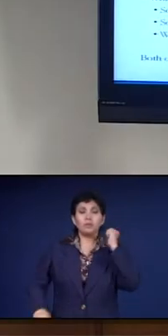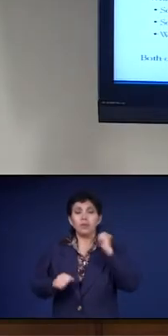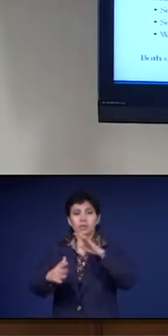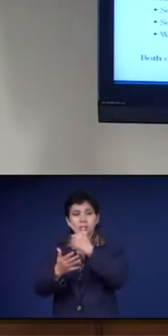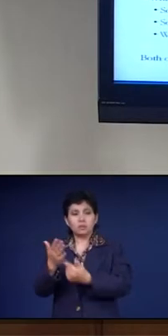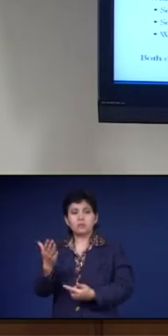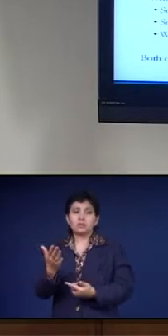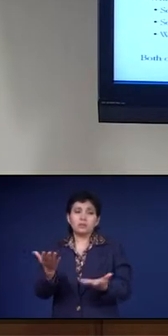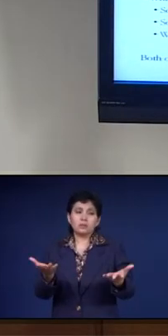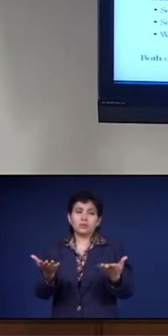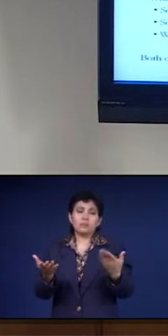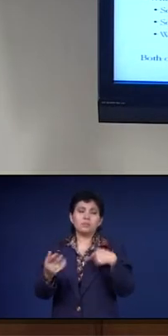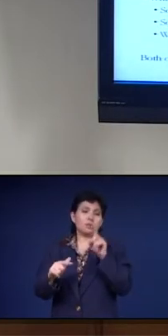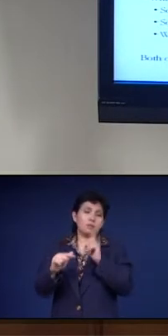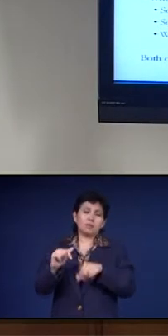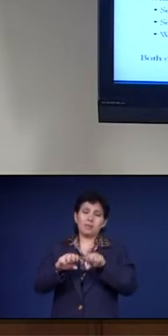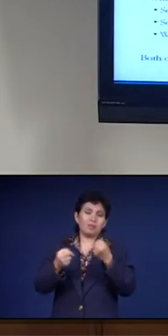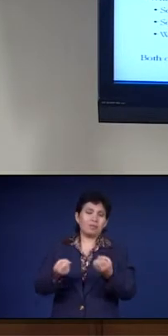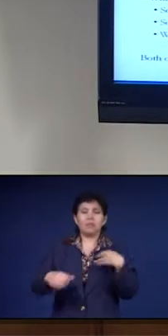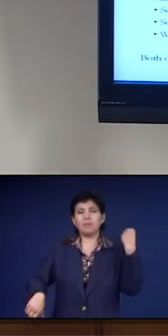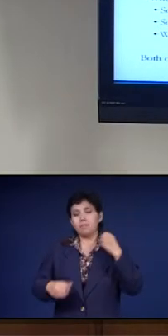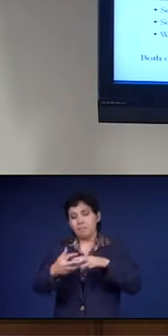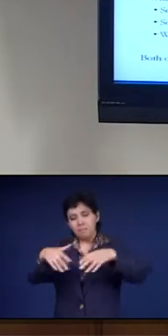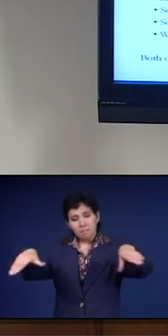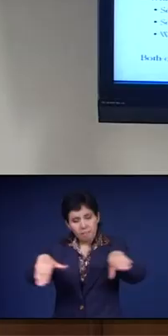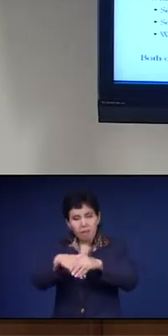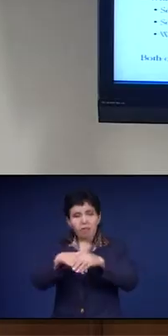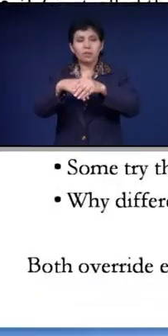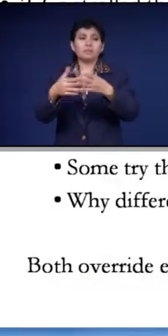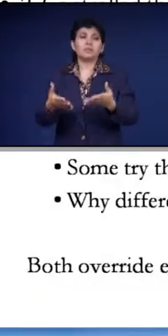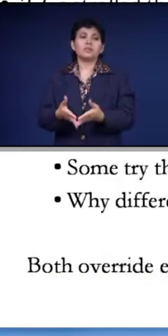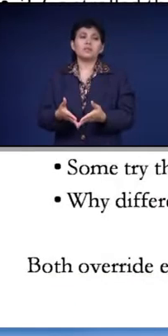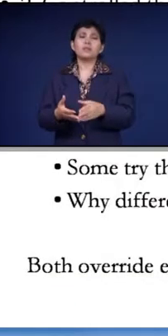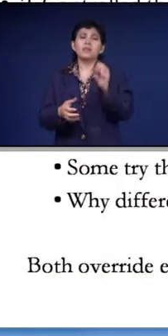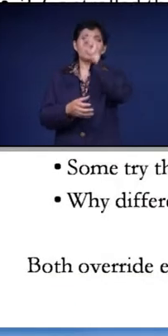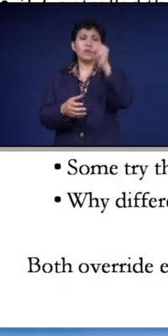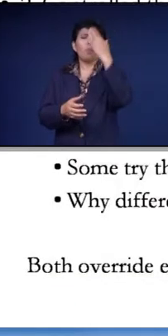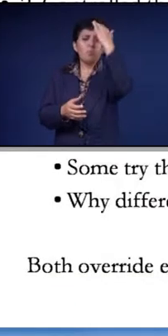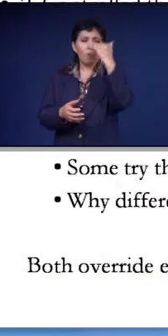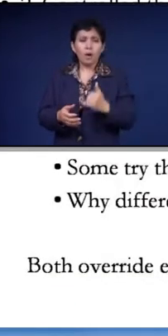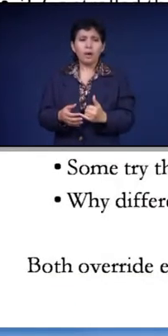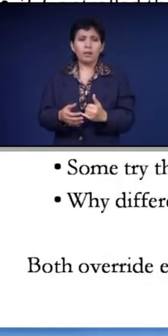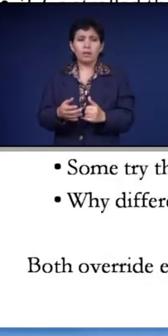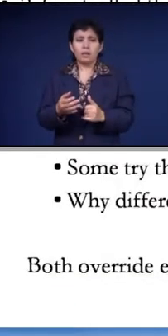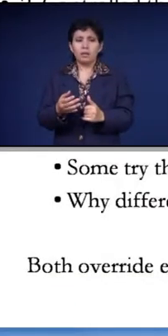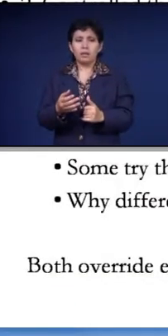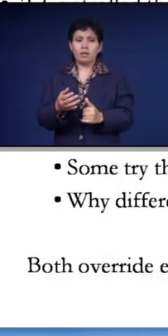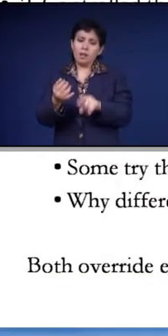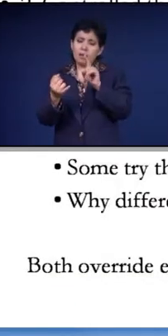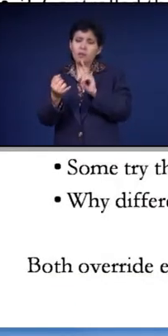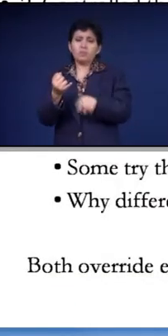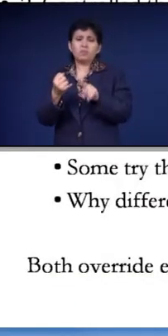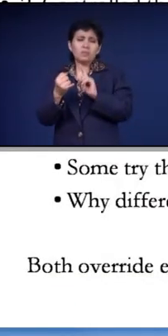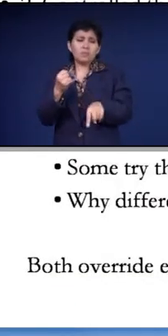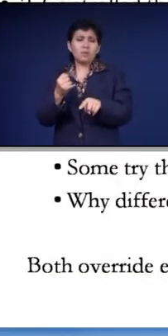but some people give up on their marriage, and some people try their best to save their marriage. So the question is that why people end up differently?